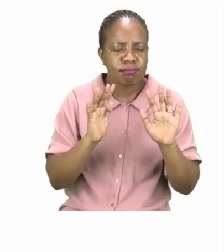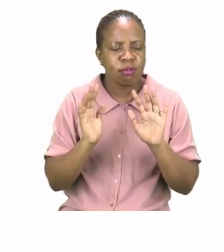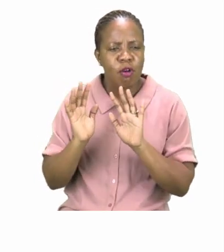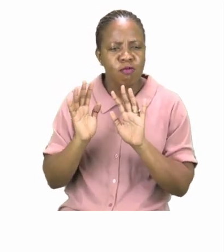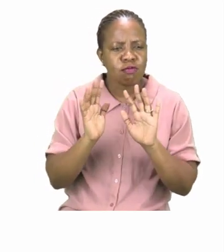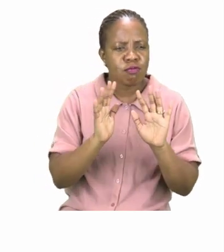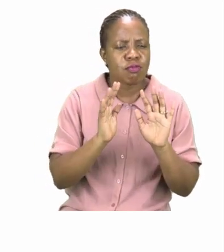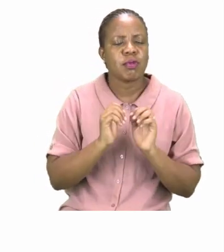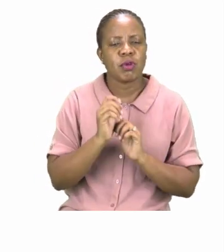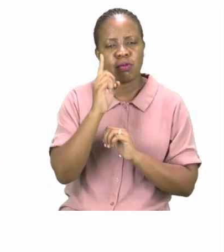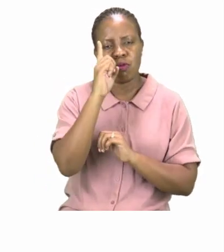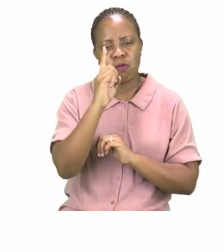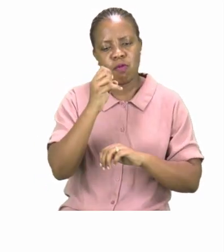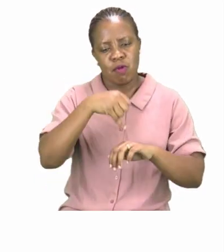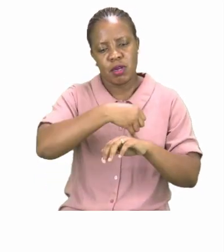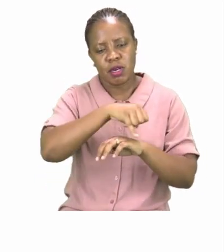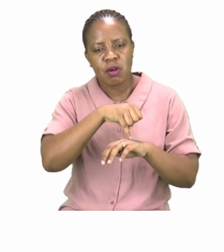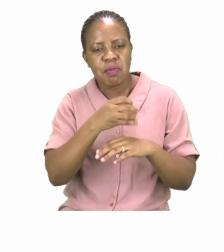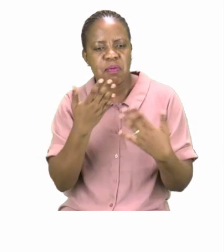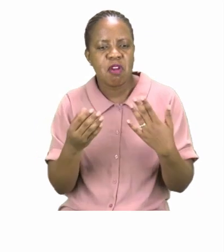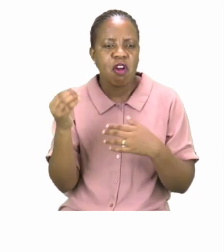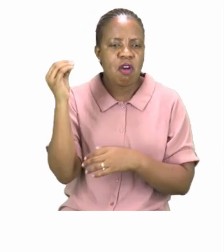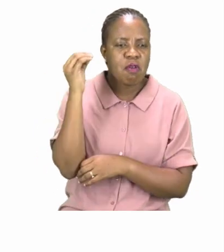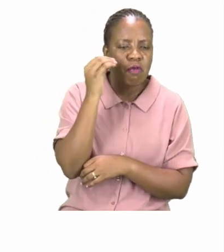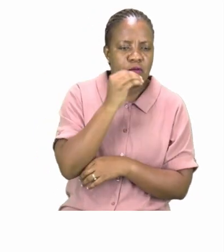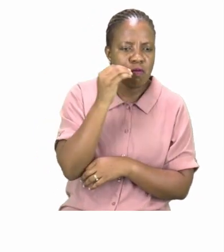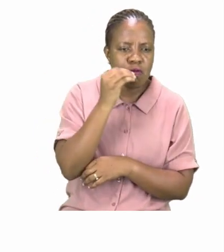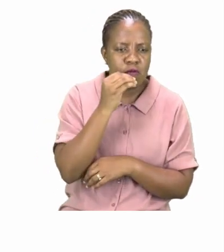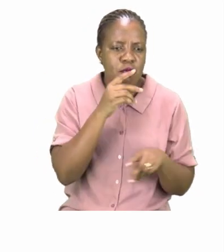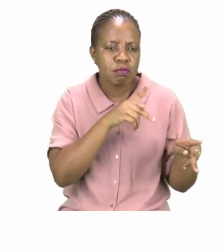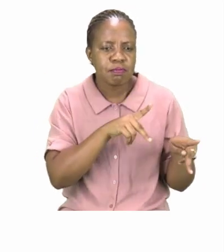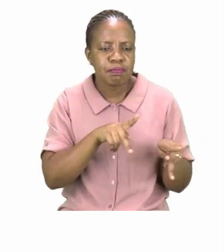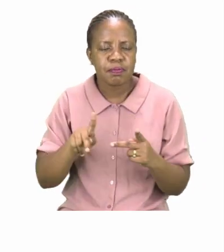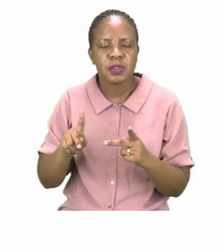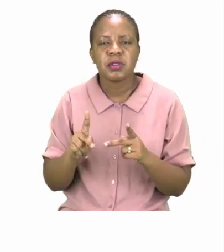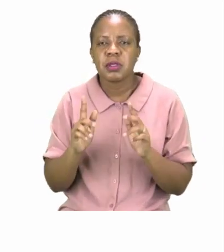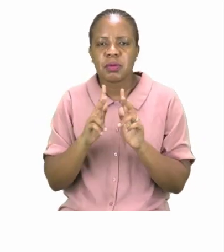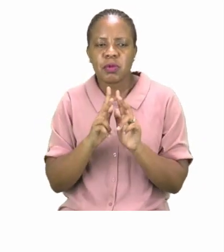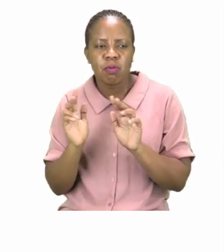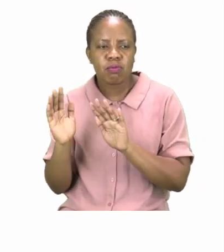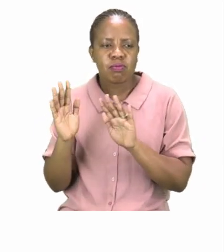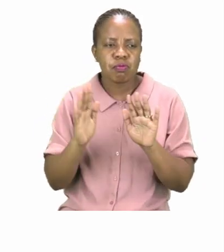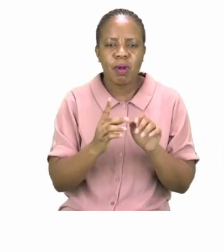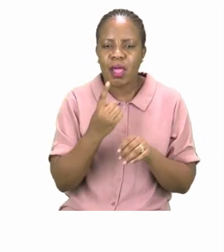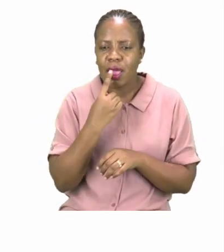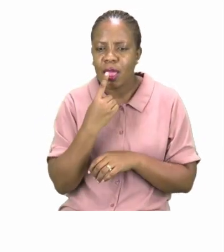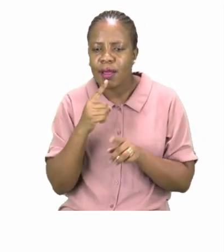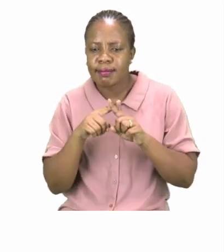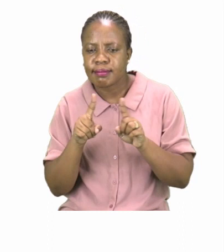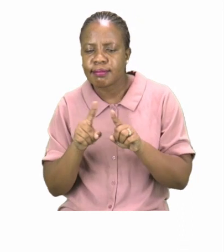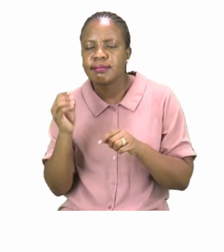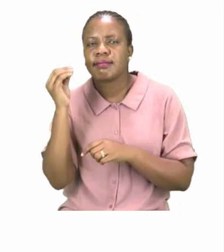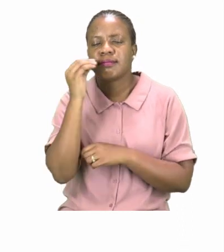where they celebrate the different types of food. It can also be a music festival where